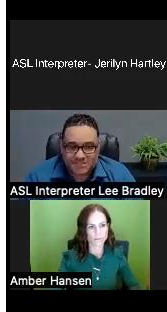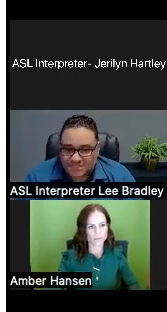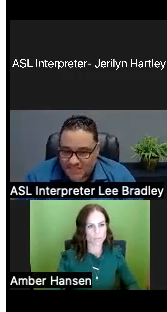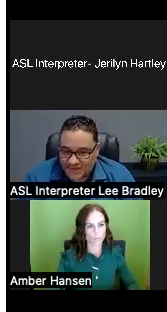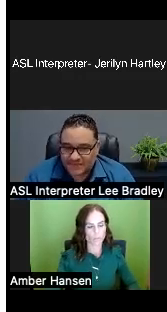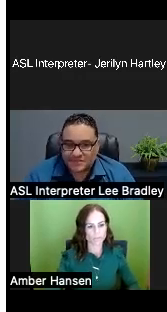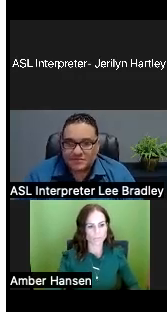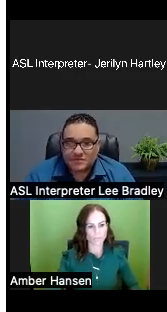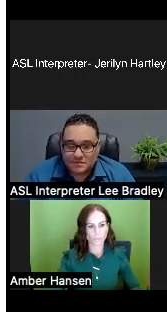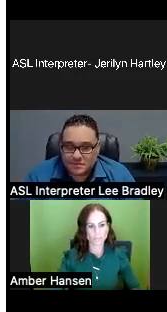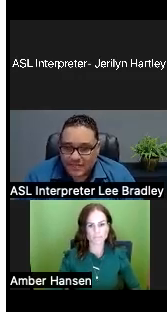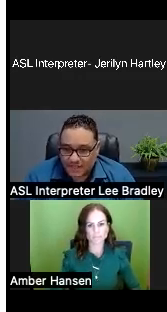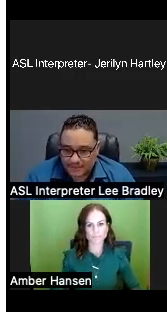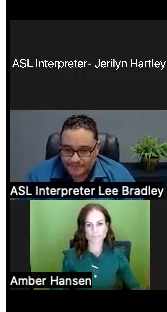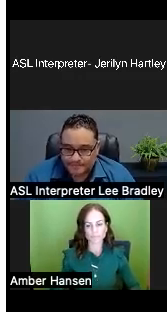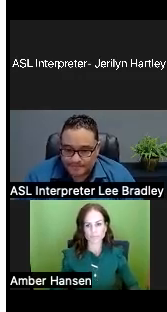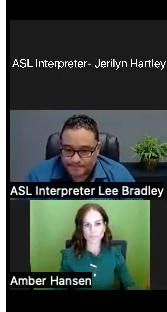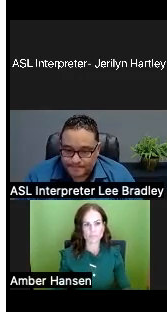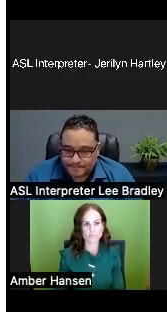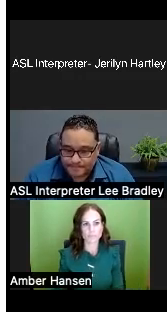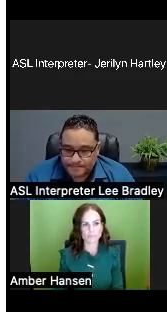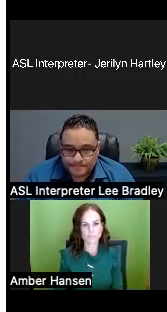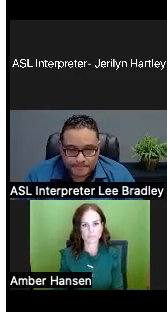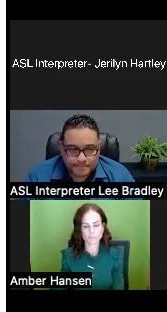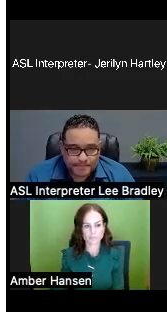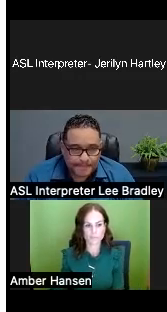we'll discuss that next. Next slide.